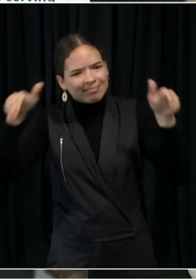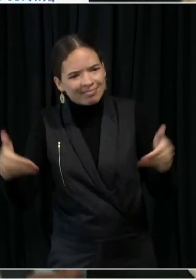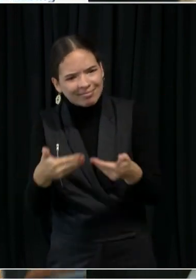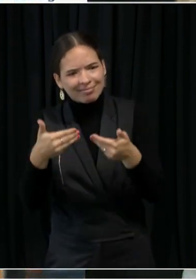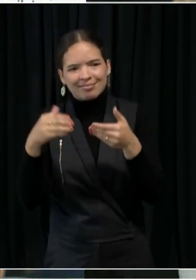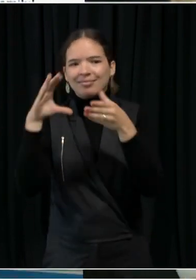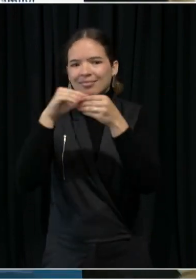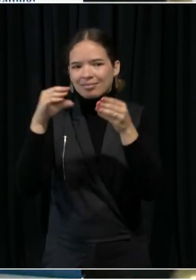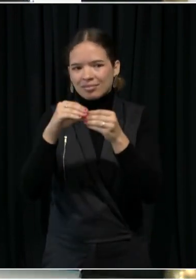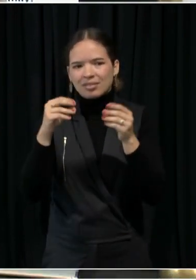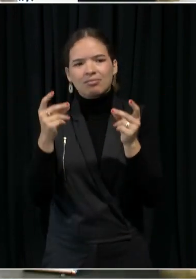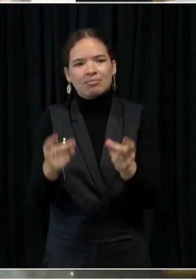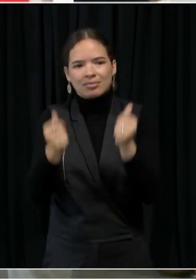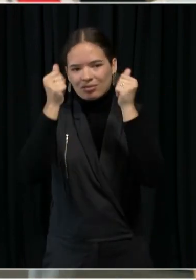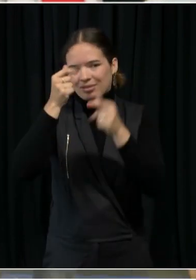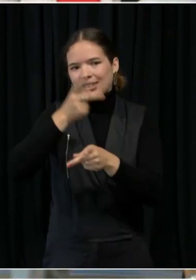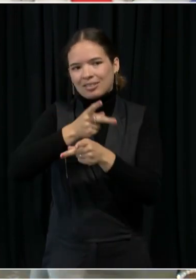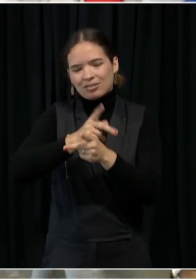Councilmember Vincent Gray.